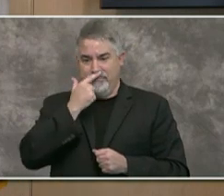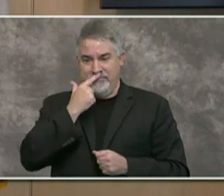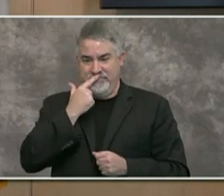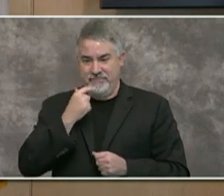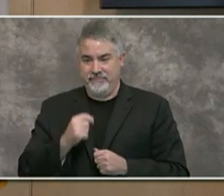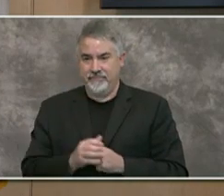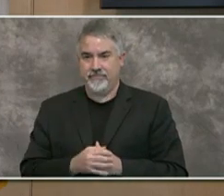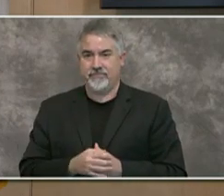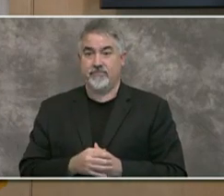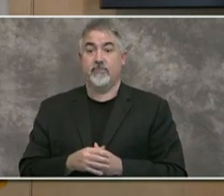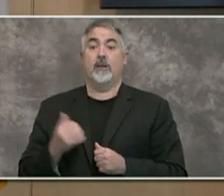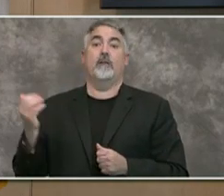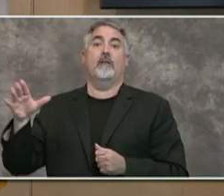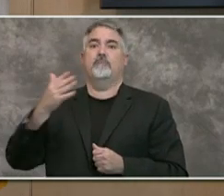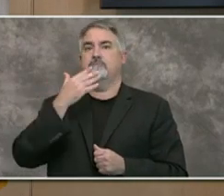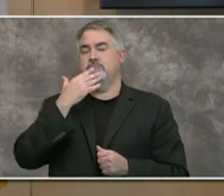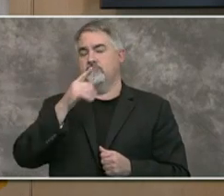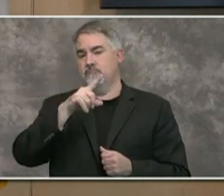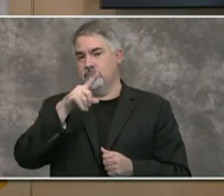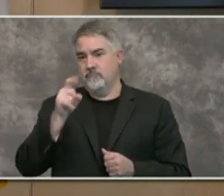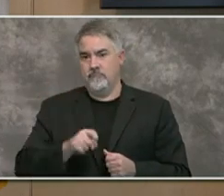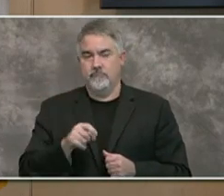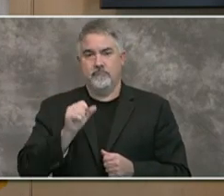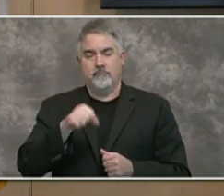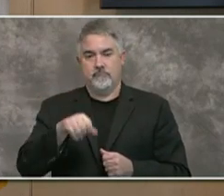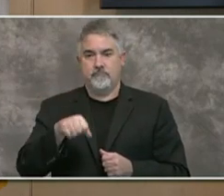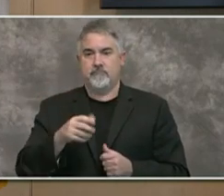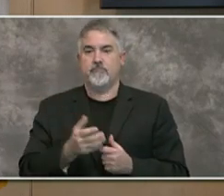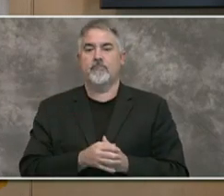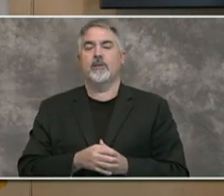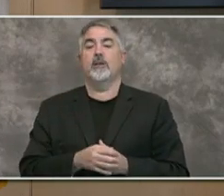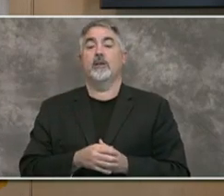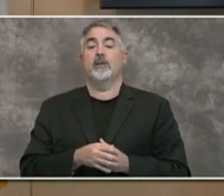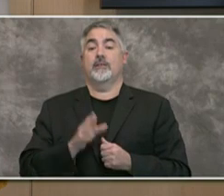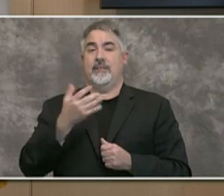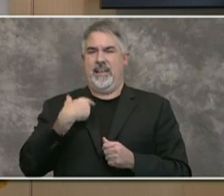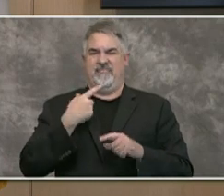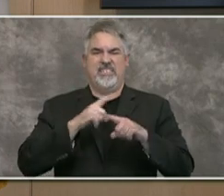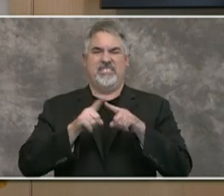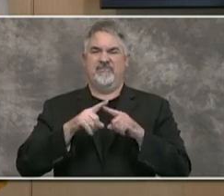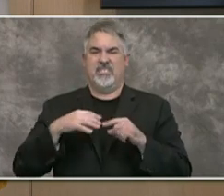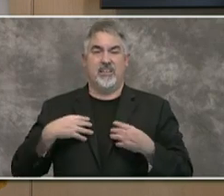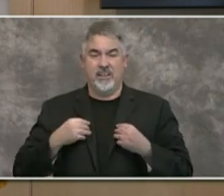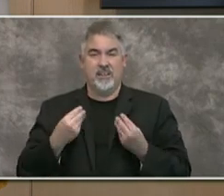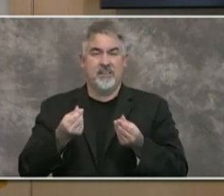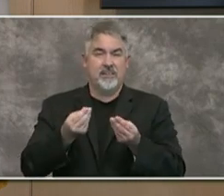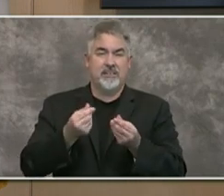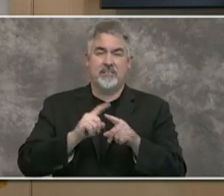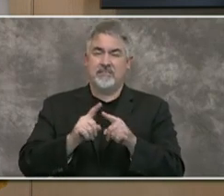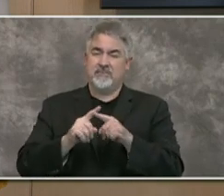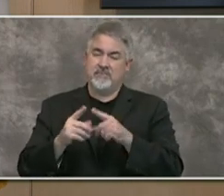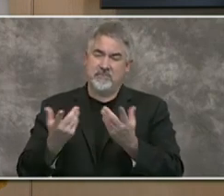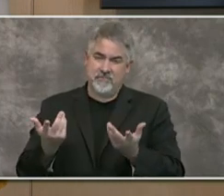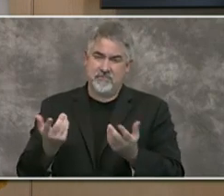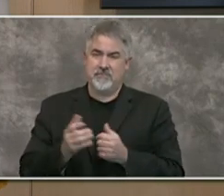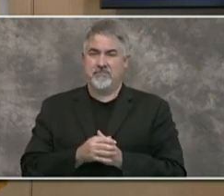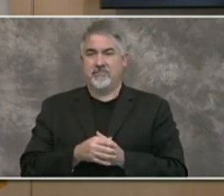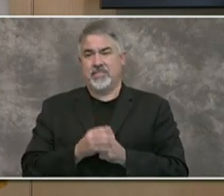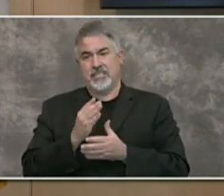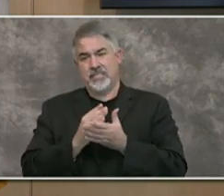I think that's a great question. Different types of material are likely to have